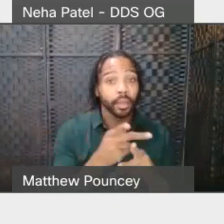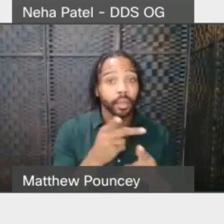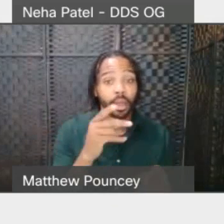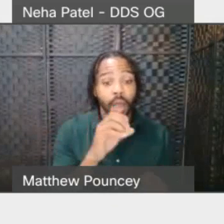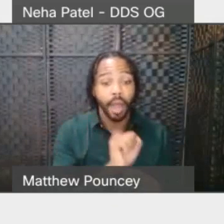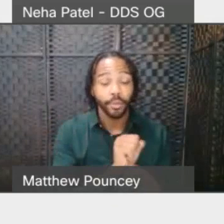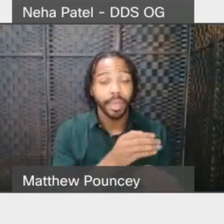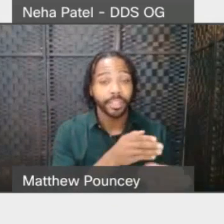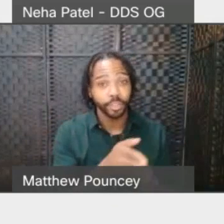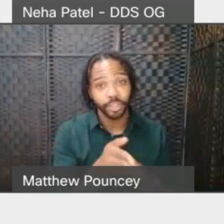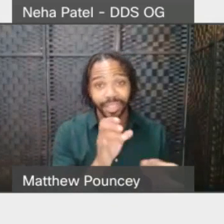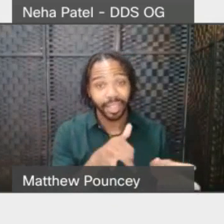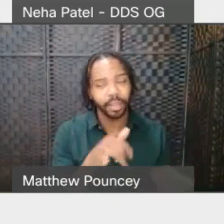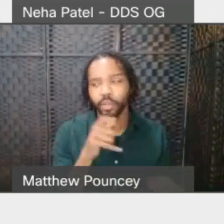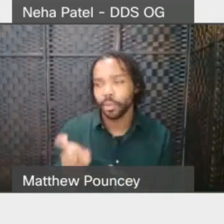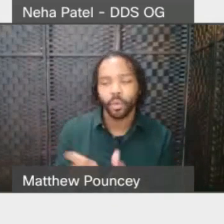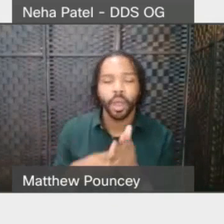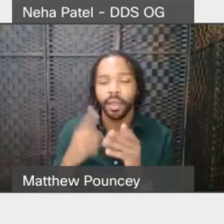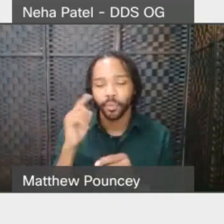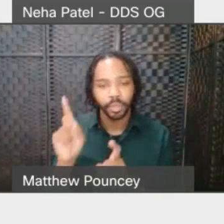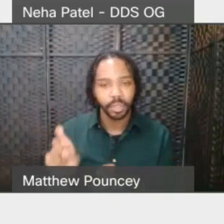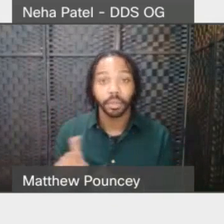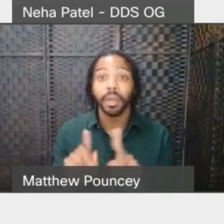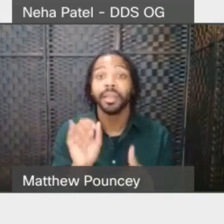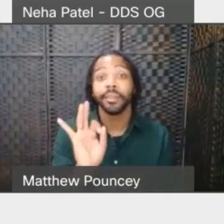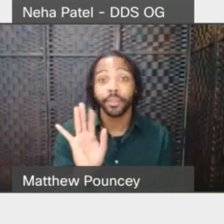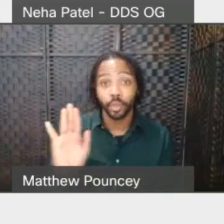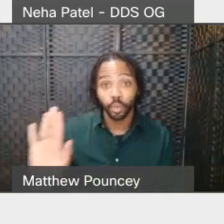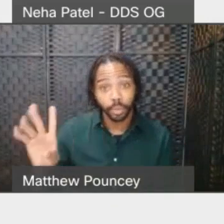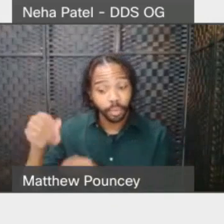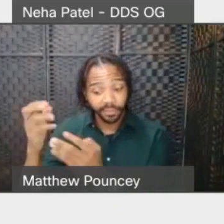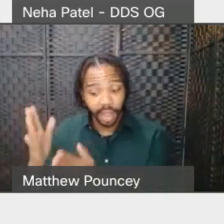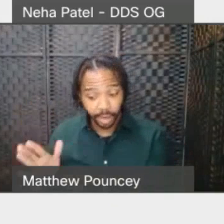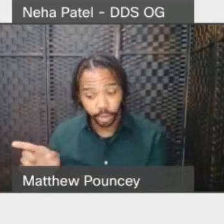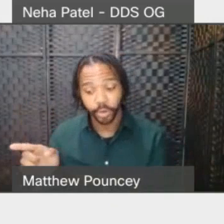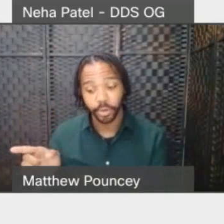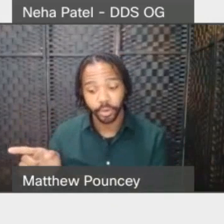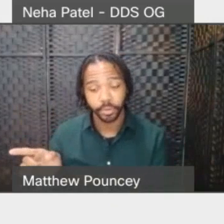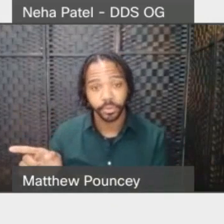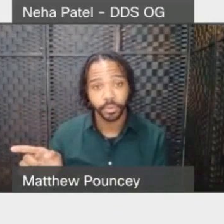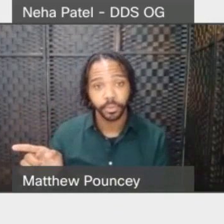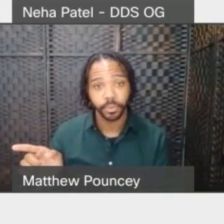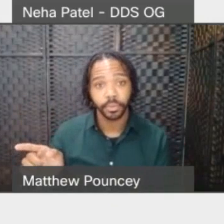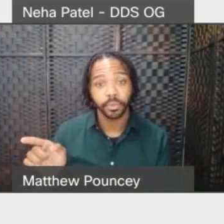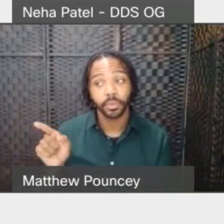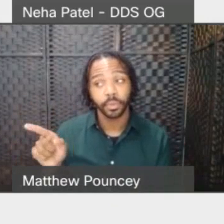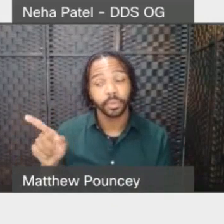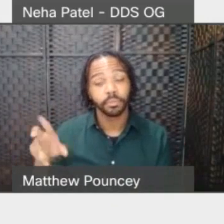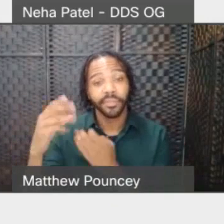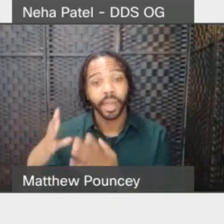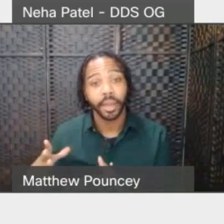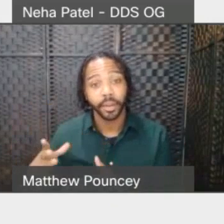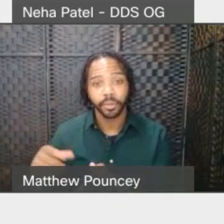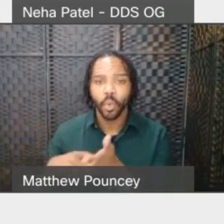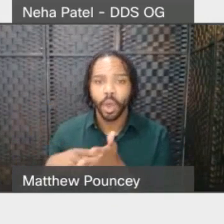to undergo testing. If your provider, however, if the provider mandates that